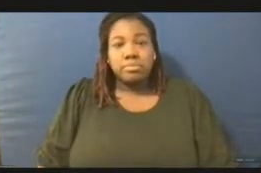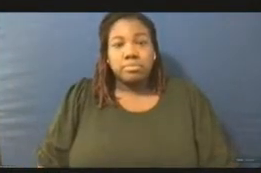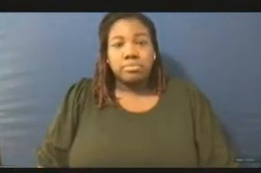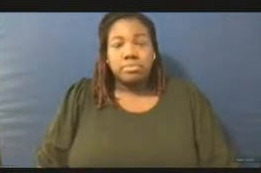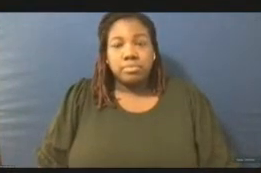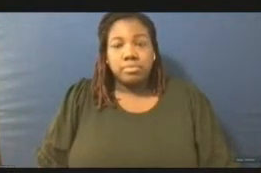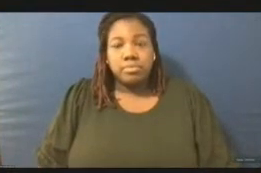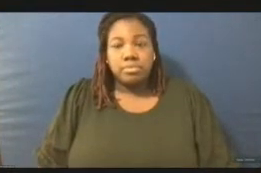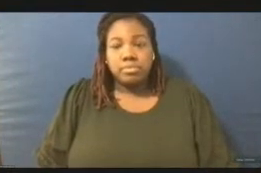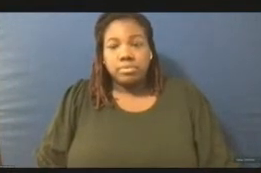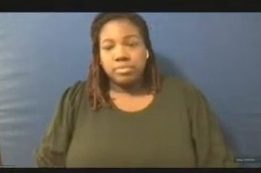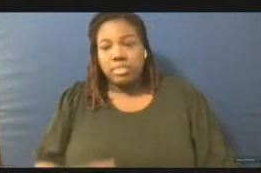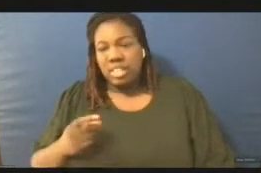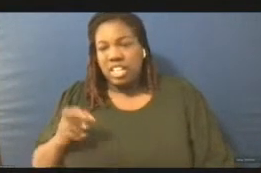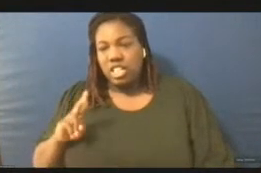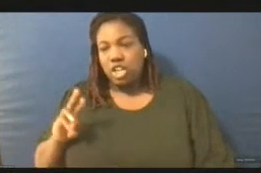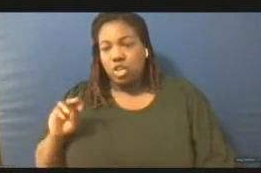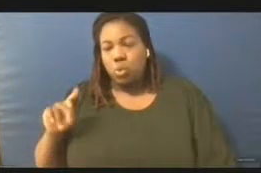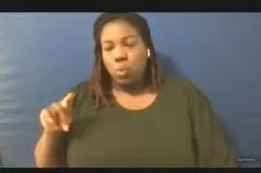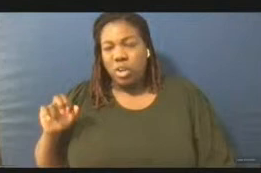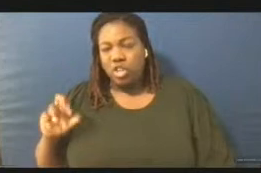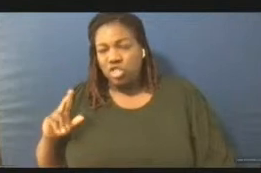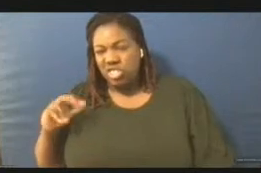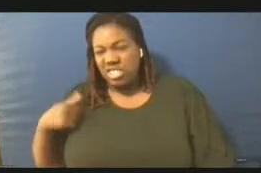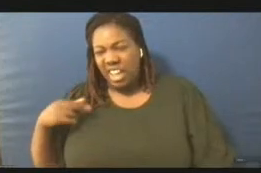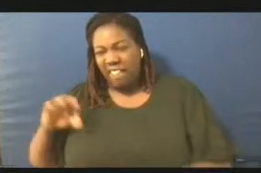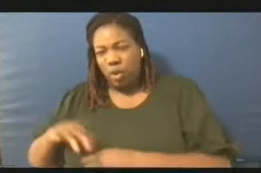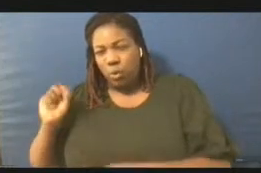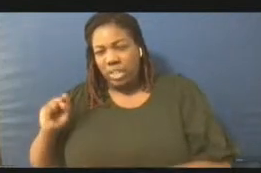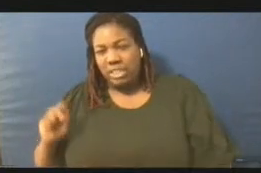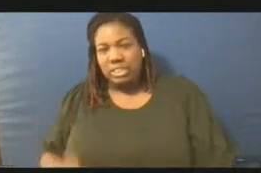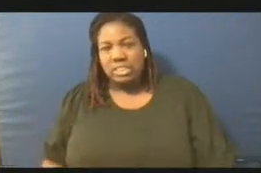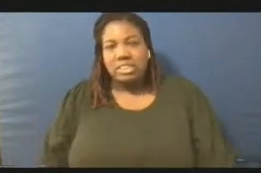And this is Dr. Venters. I vote yes. Thank you, Dr. Venters.